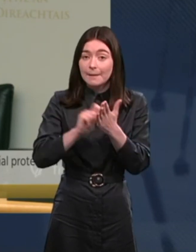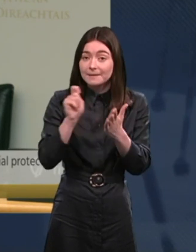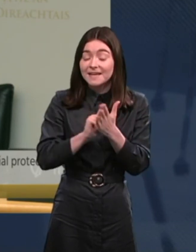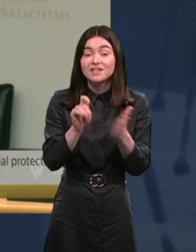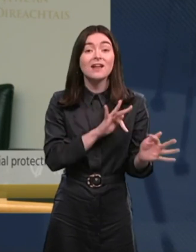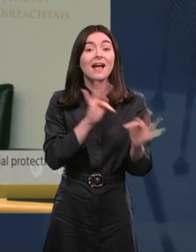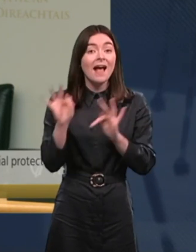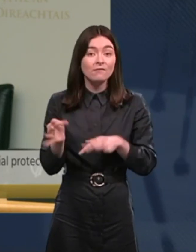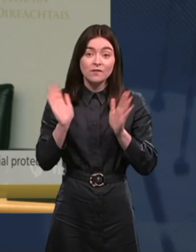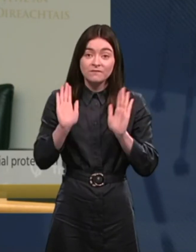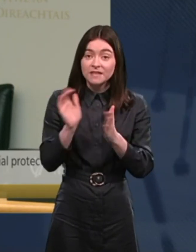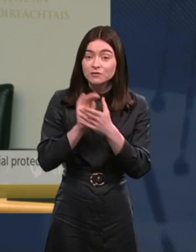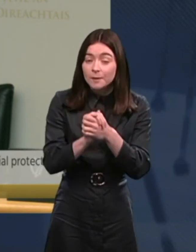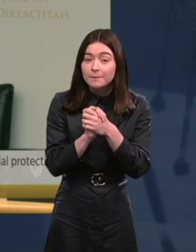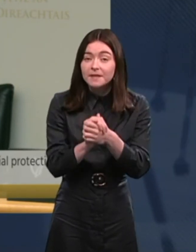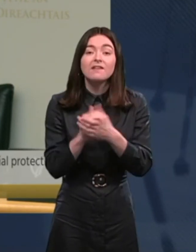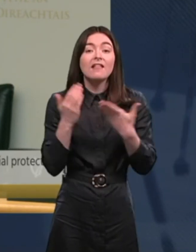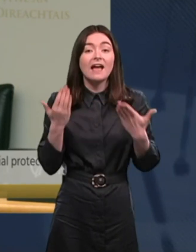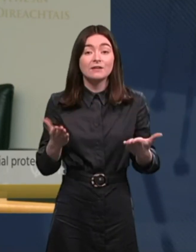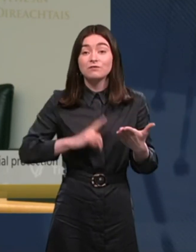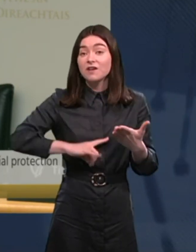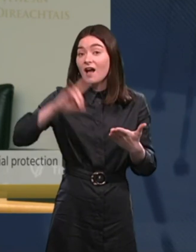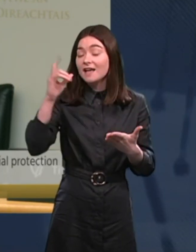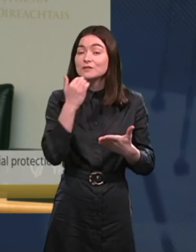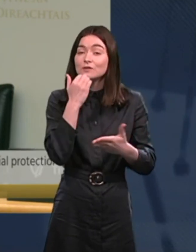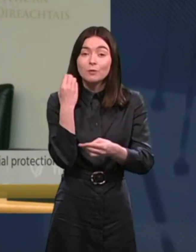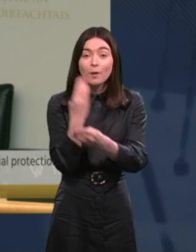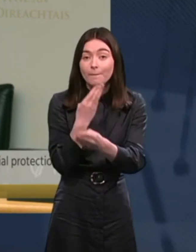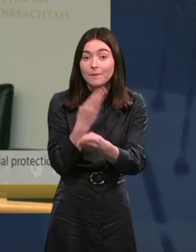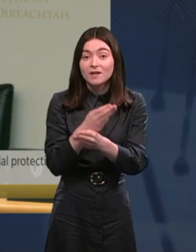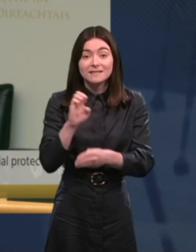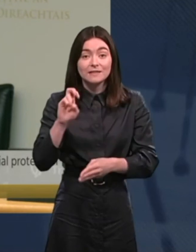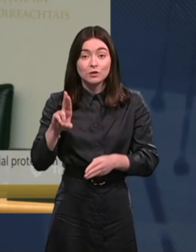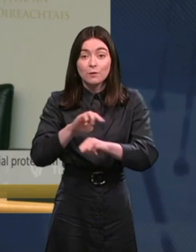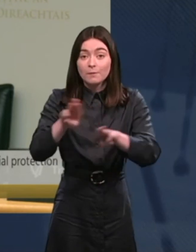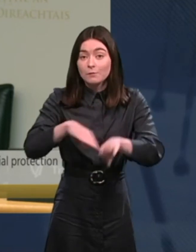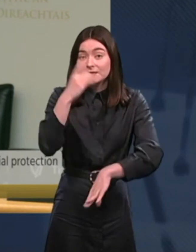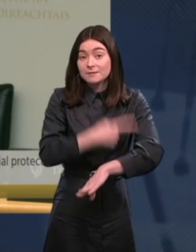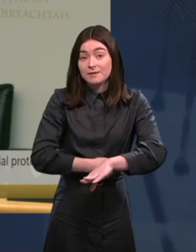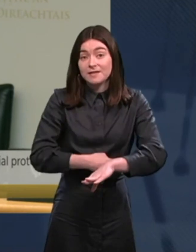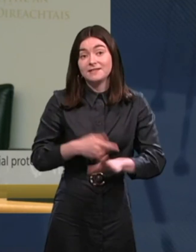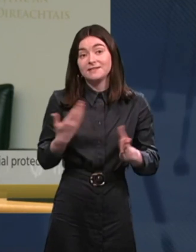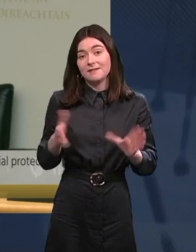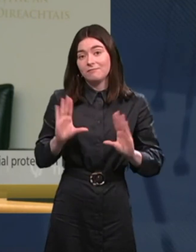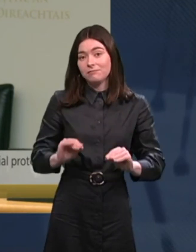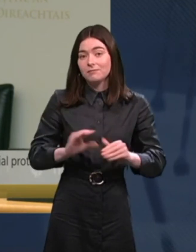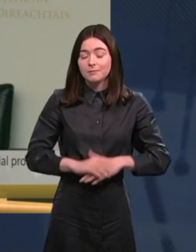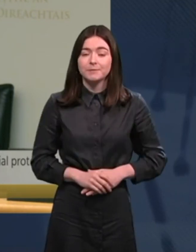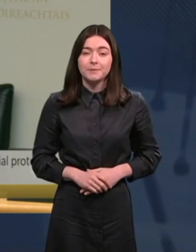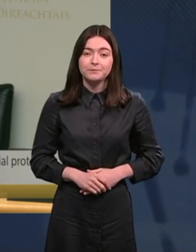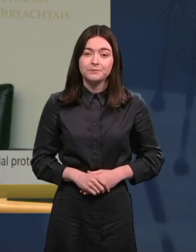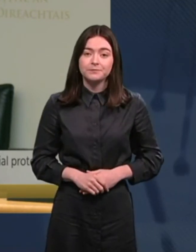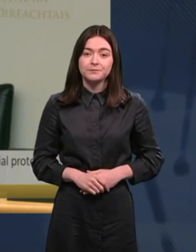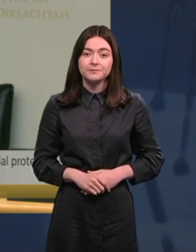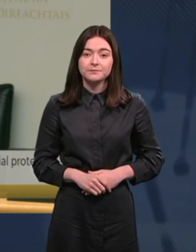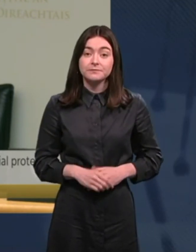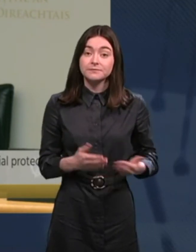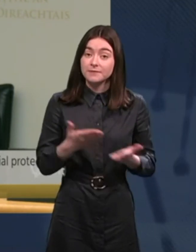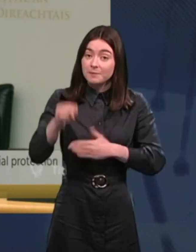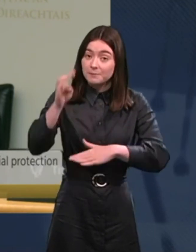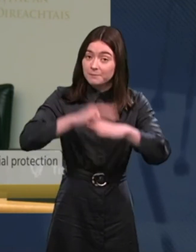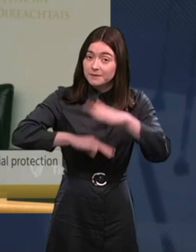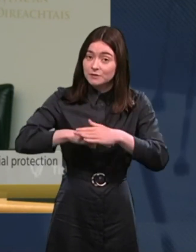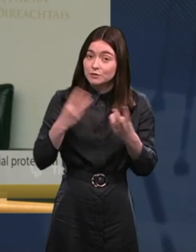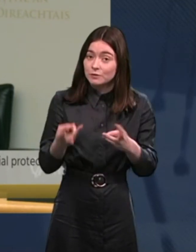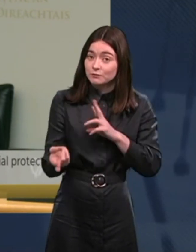then when we have the highest rate of poverty in the EU for people with disabilities. I'll leave it at that. Thanks, Sally. Minister, do you want to come back